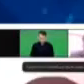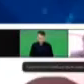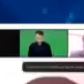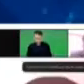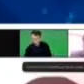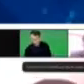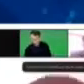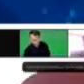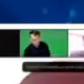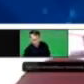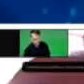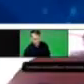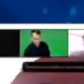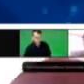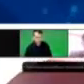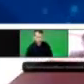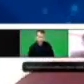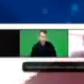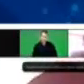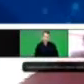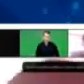Okay, thank you very much. So,